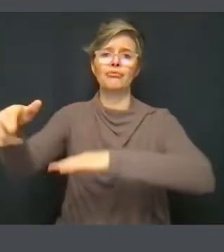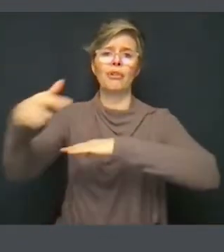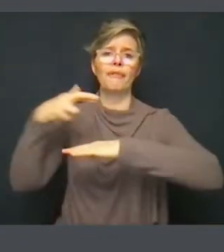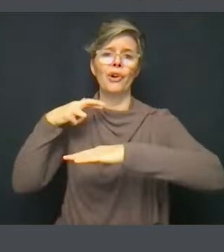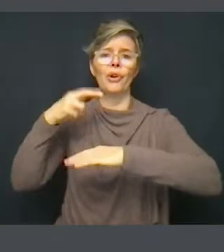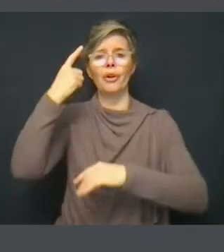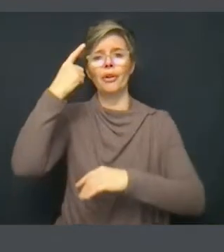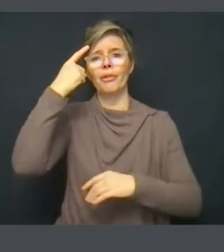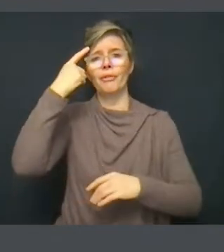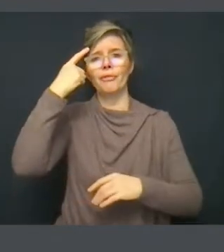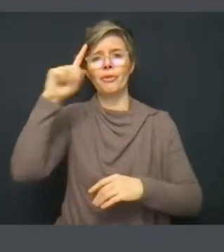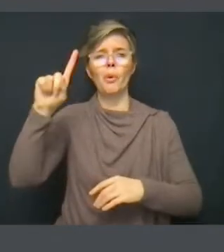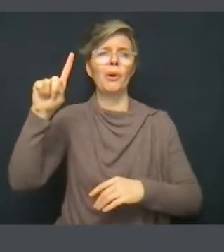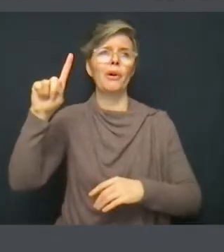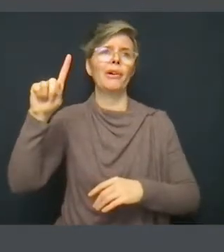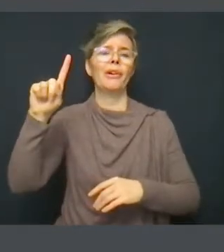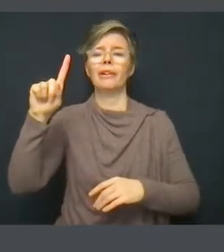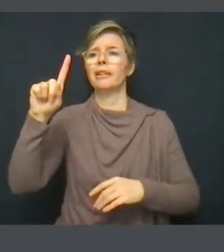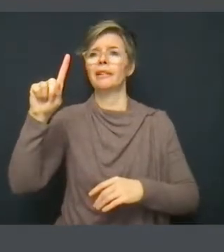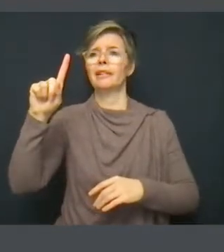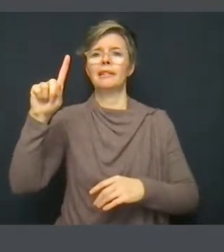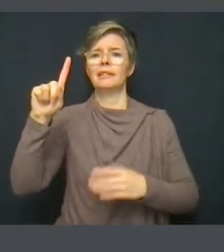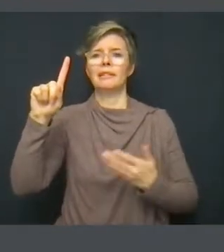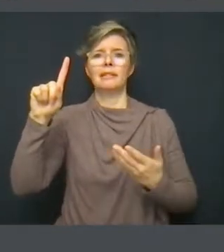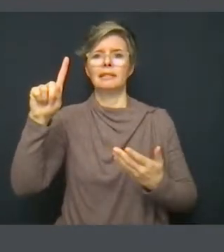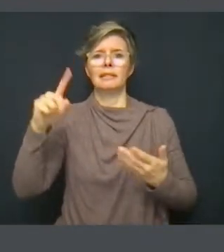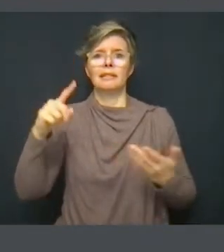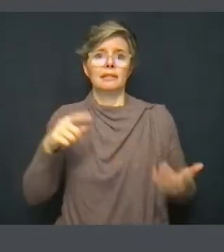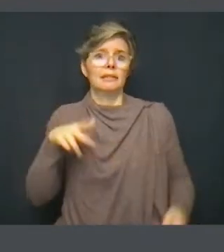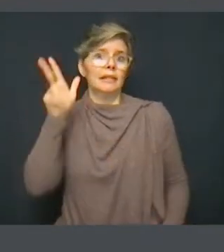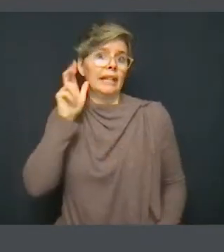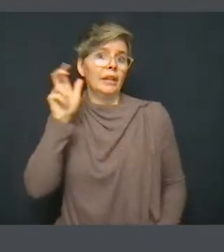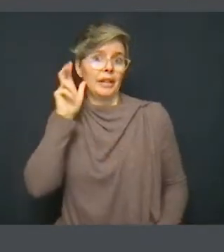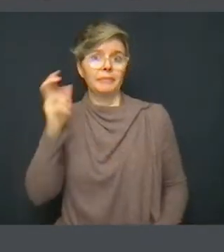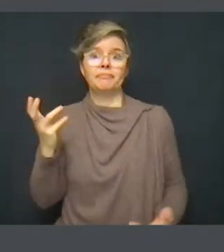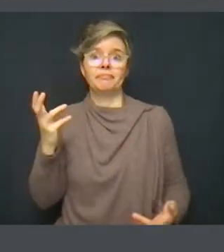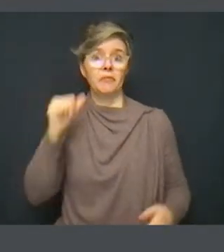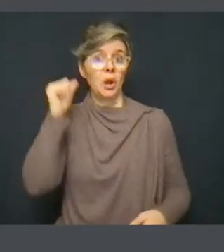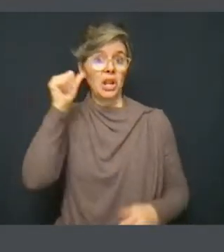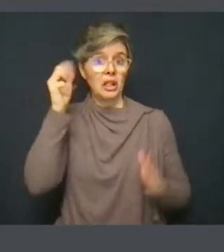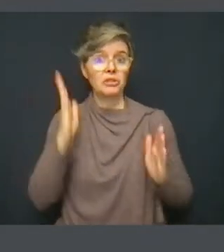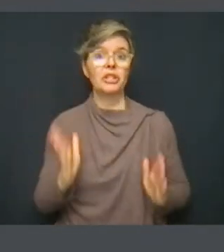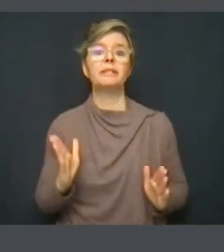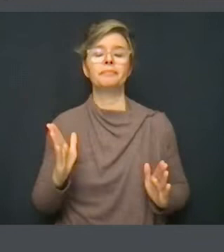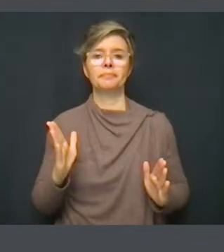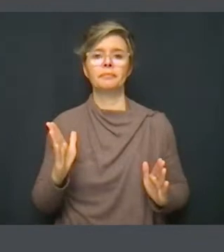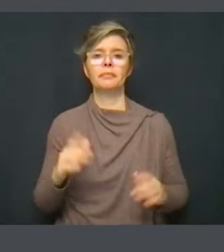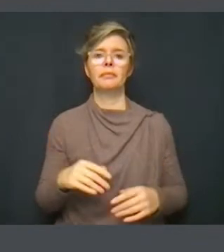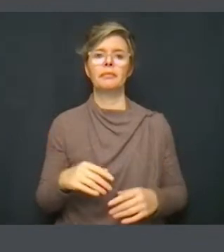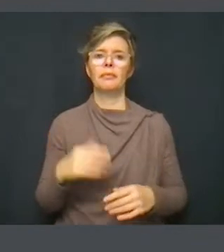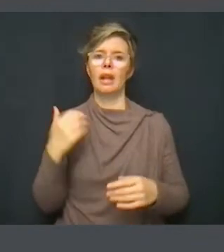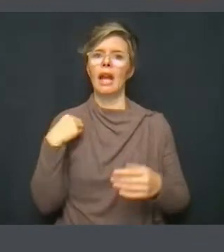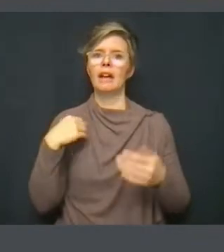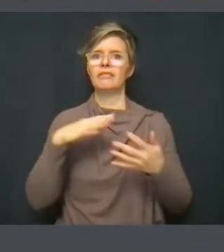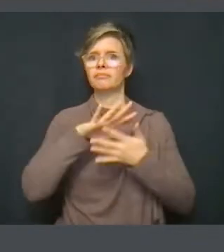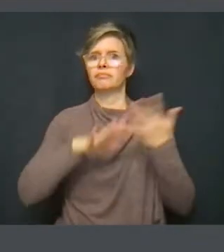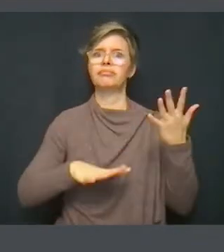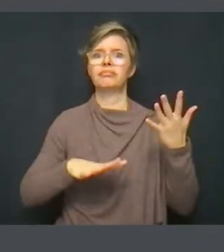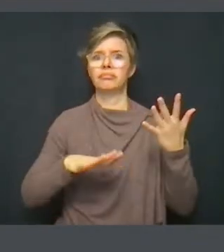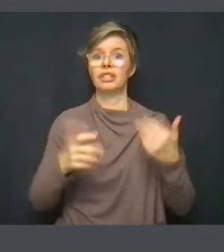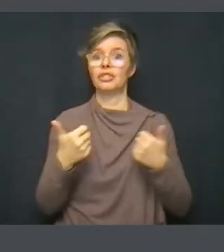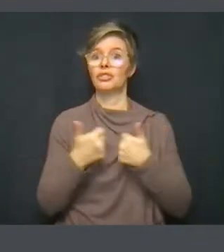maybe it's not evaluation for speech and language, but it could be evaluation for hearing, right? So you're going to have multiple questions, right? Like, what do you do,